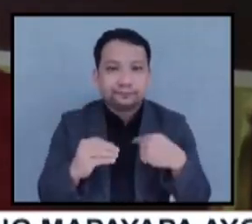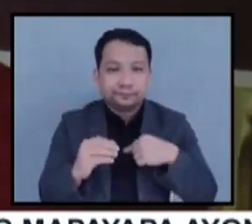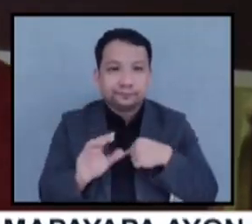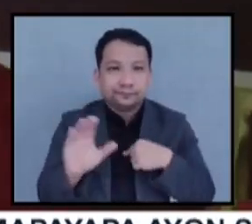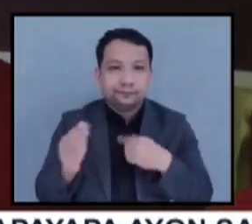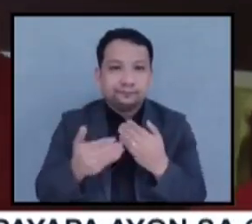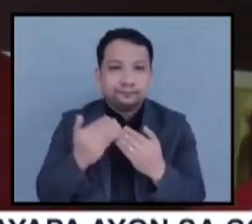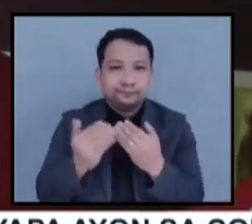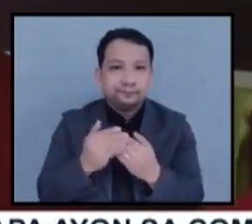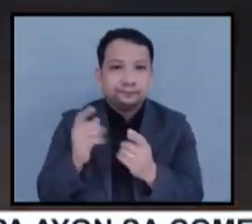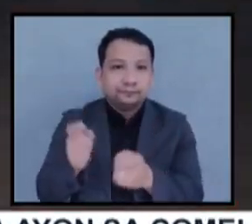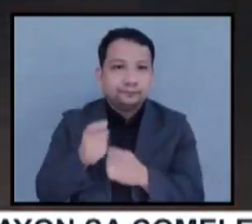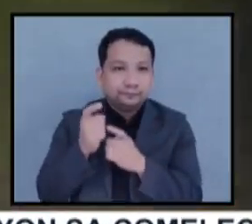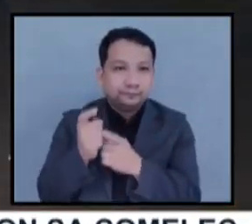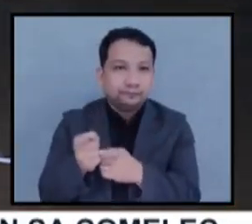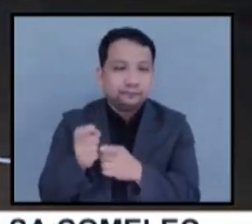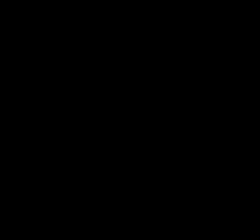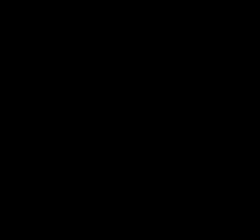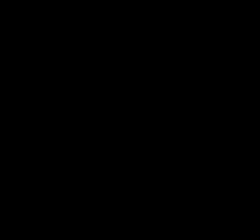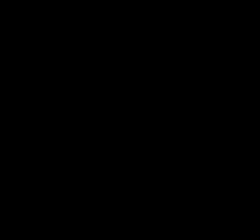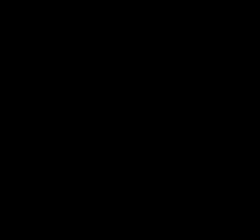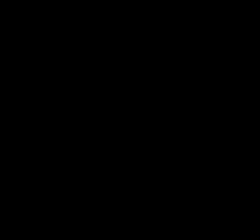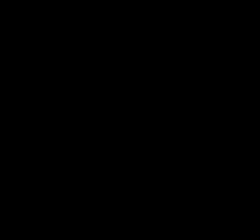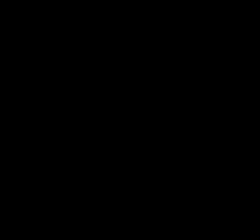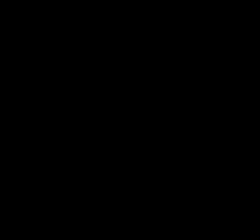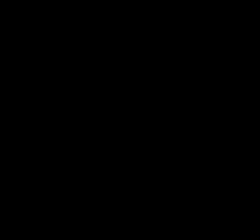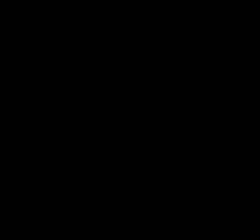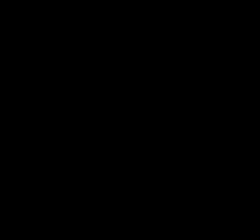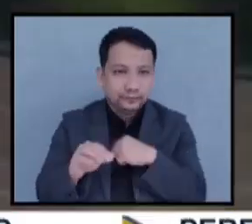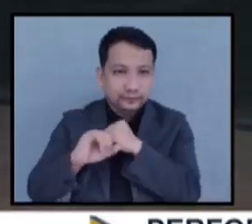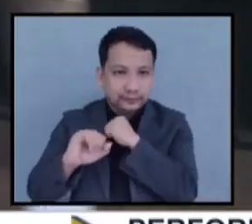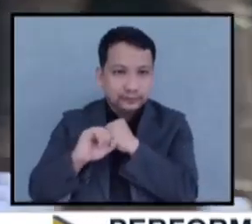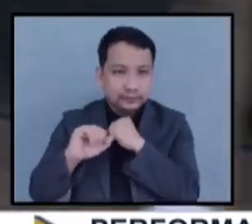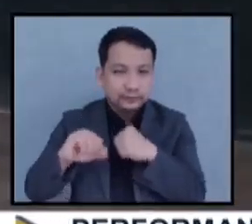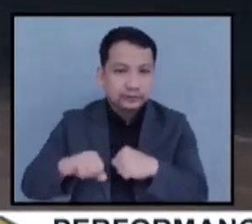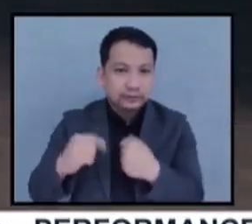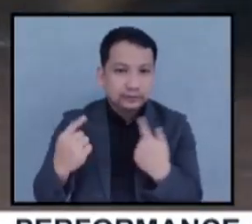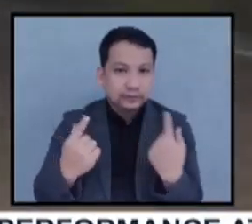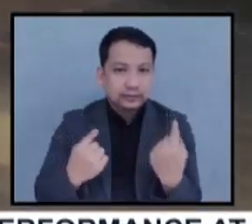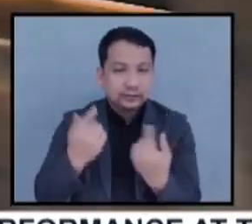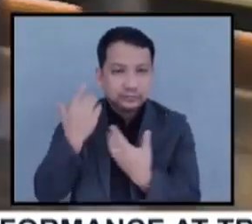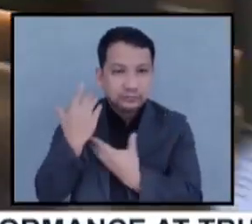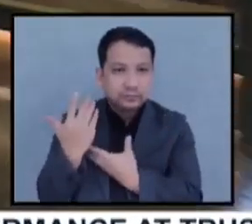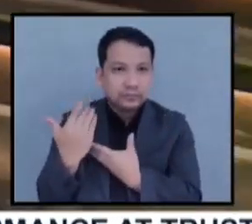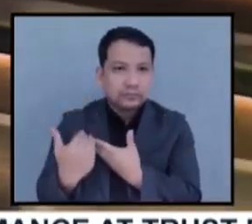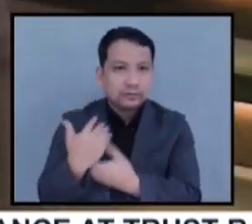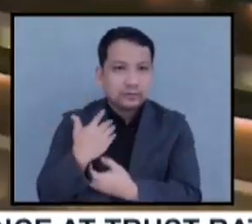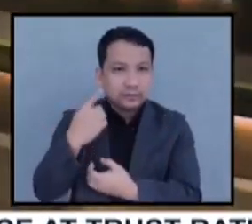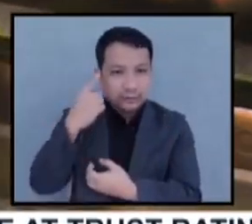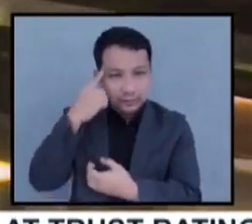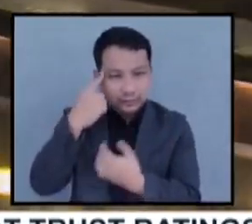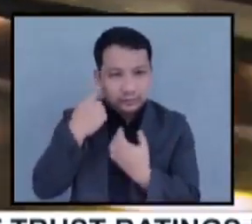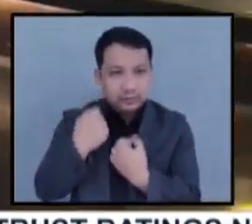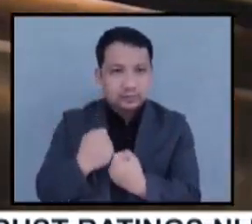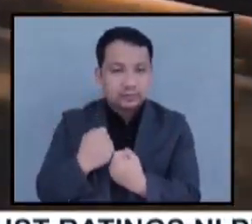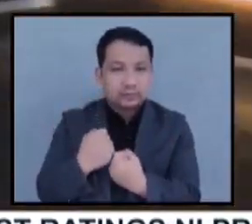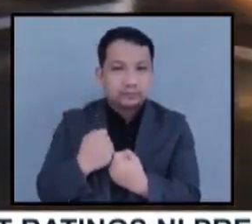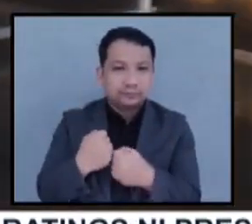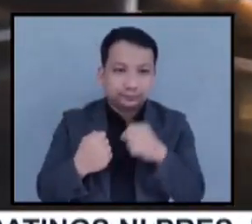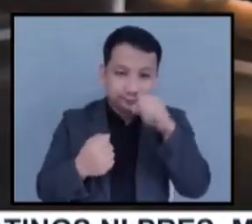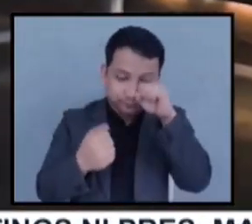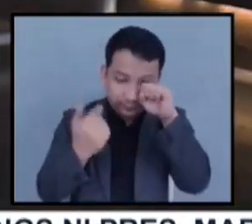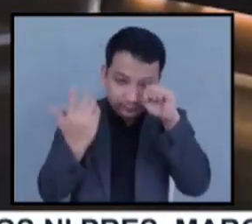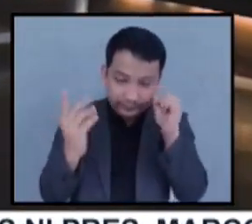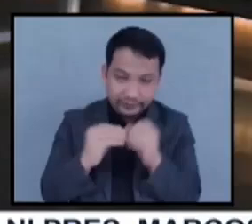make you happy, and that means a lot to me. I advocate about effect of mental health because I suffered from mental health for a long